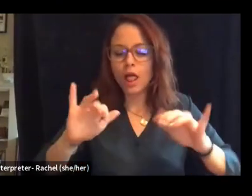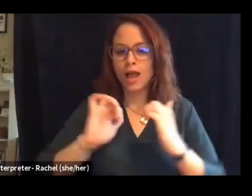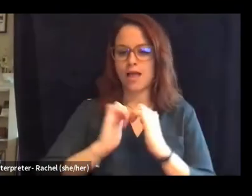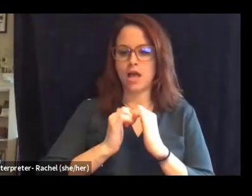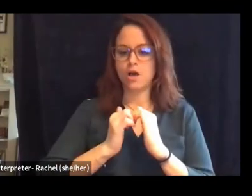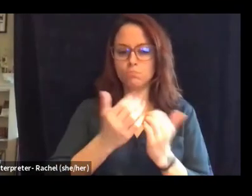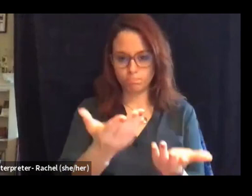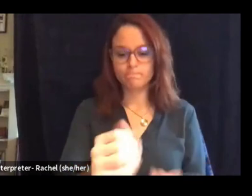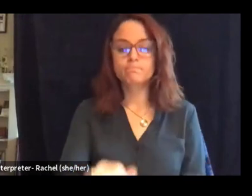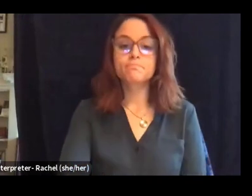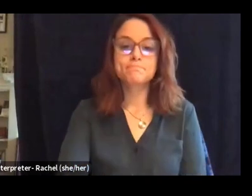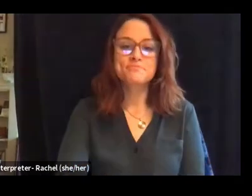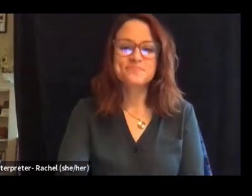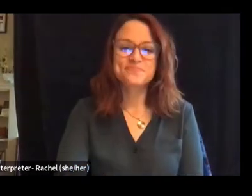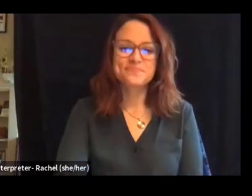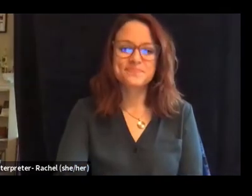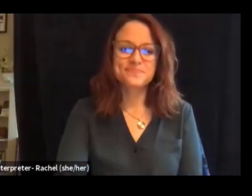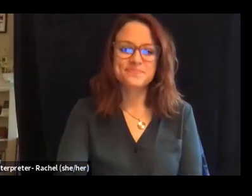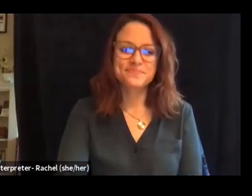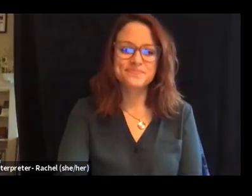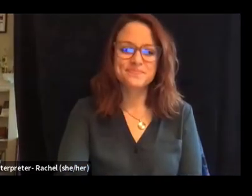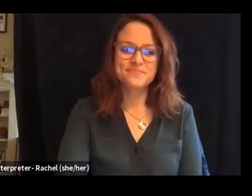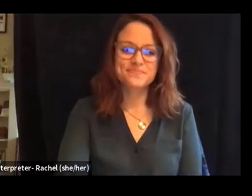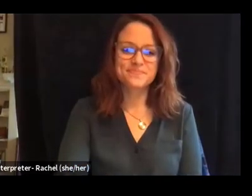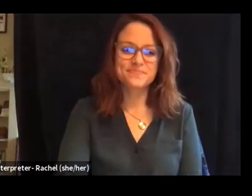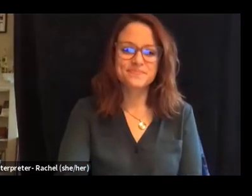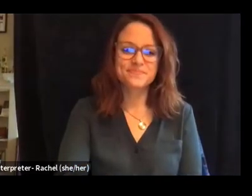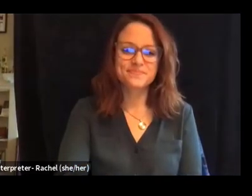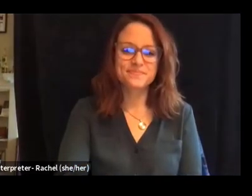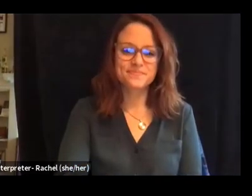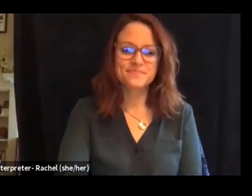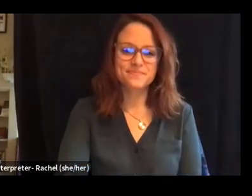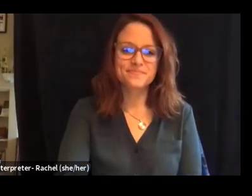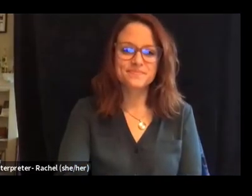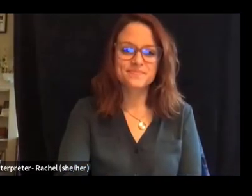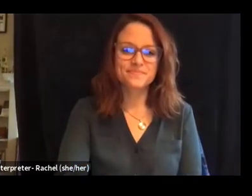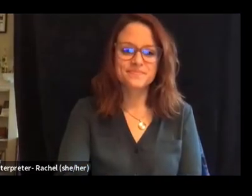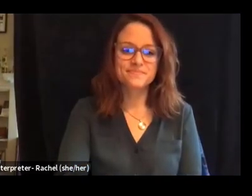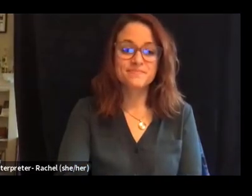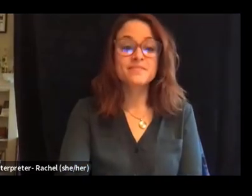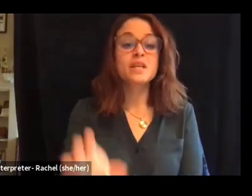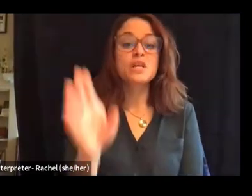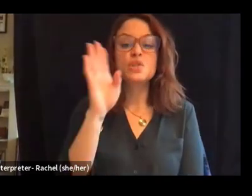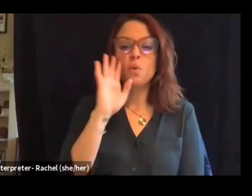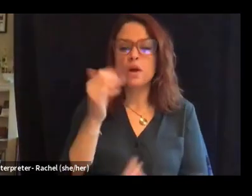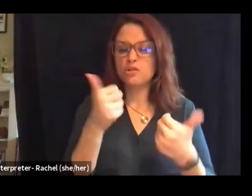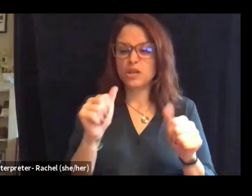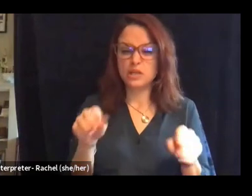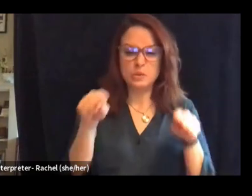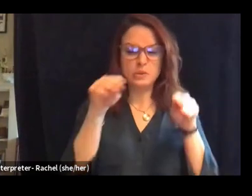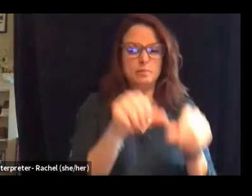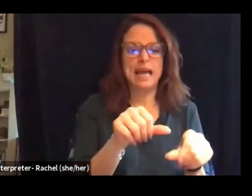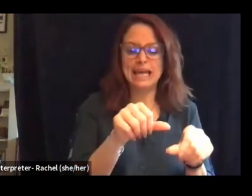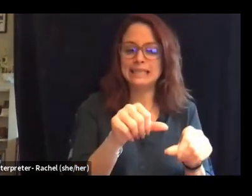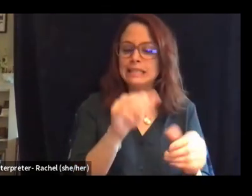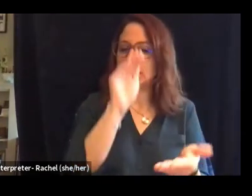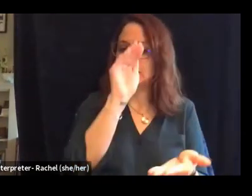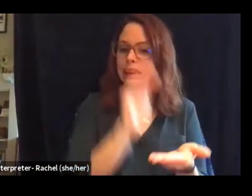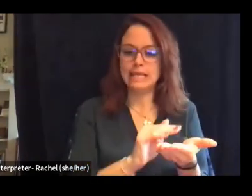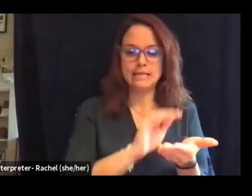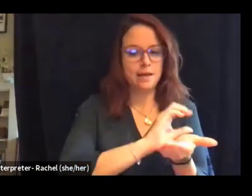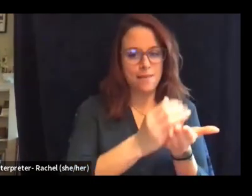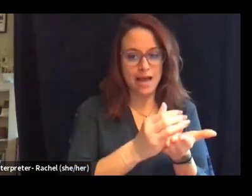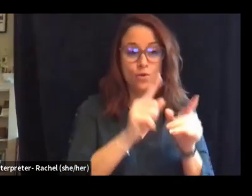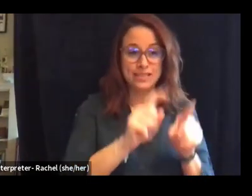right? So kind of in summary, we're going to spend the minimum amount to test the idea. You're going to try to have